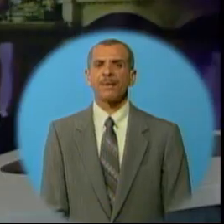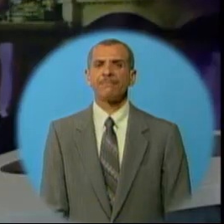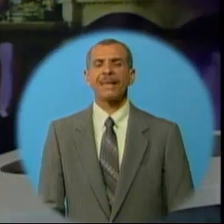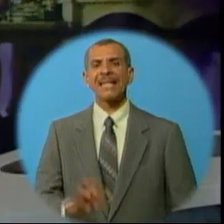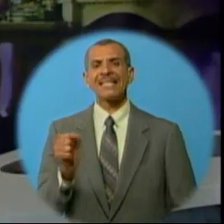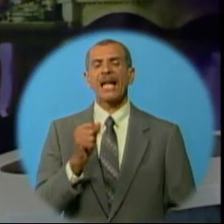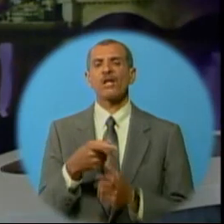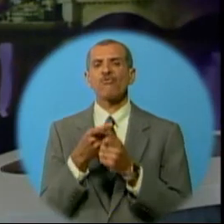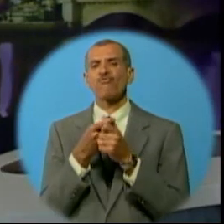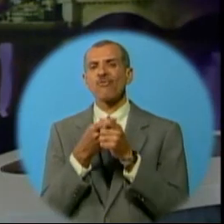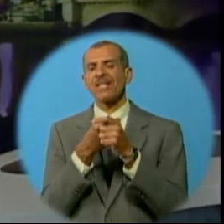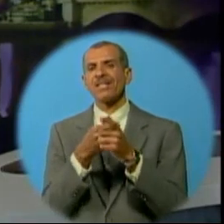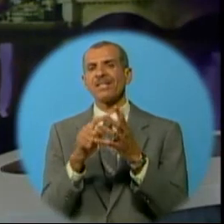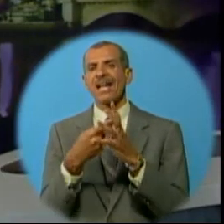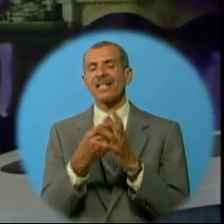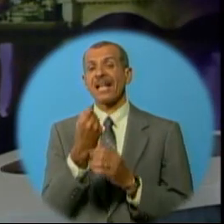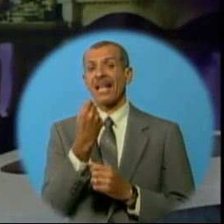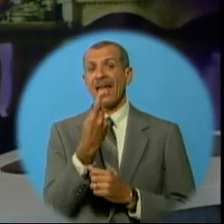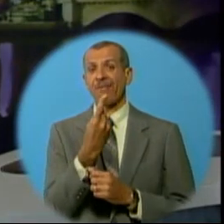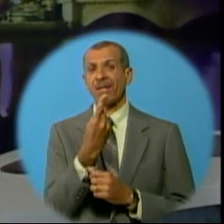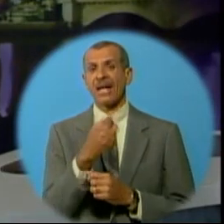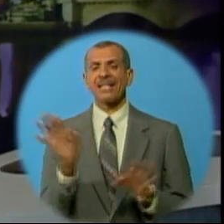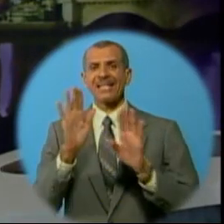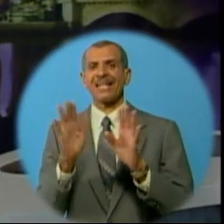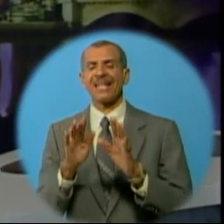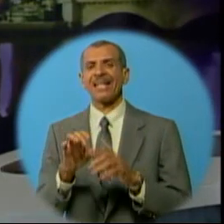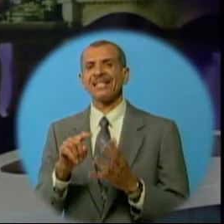Well, Saturday's races will start at 11 a.m. while Sundays will be at 10.